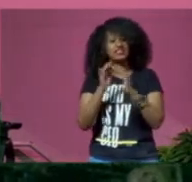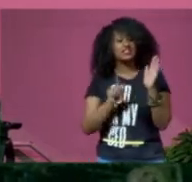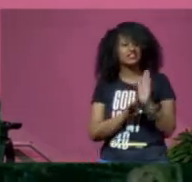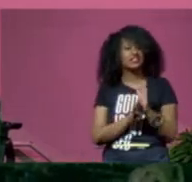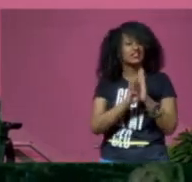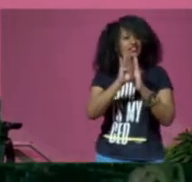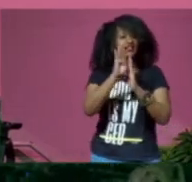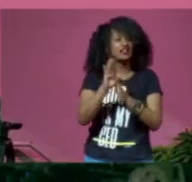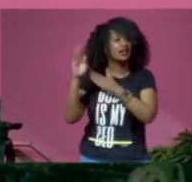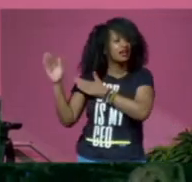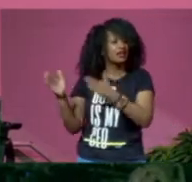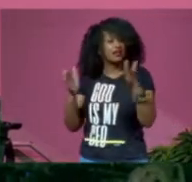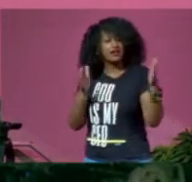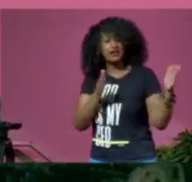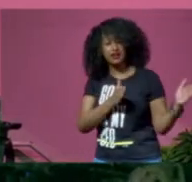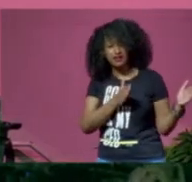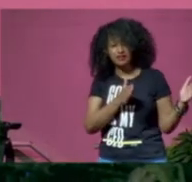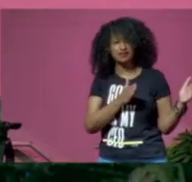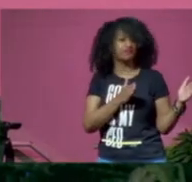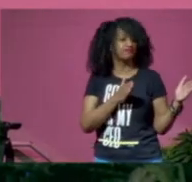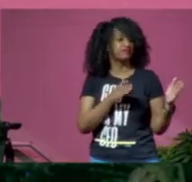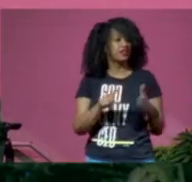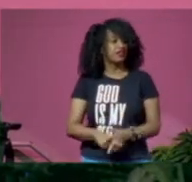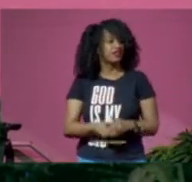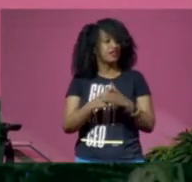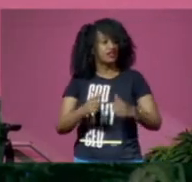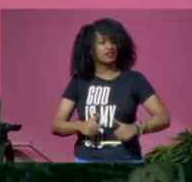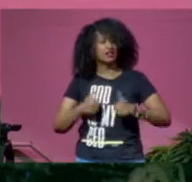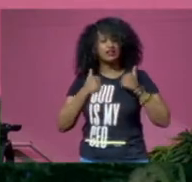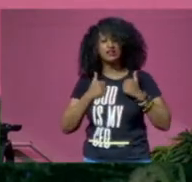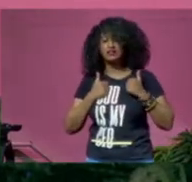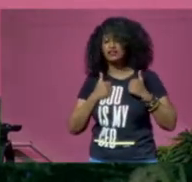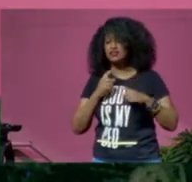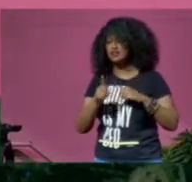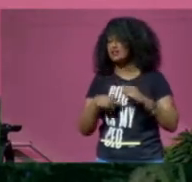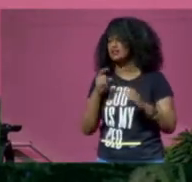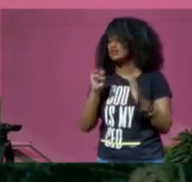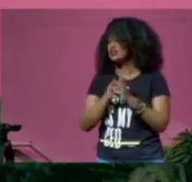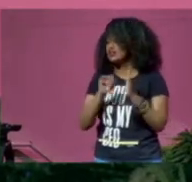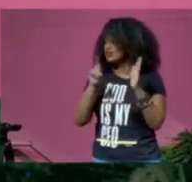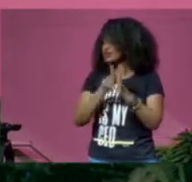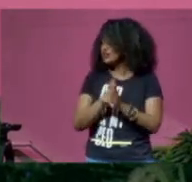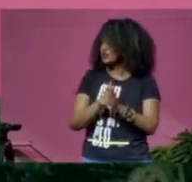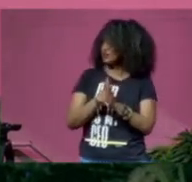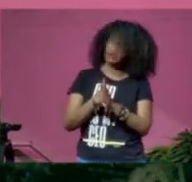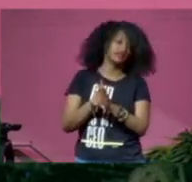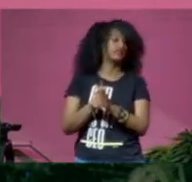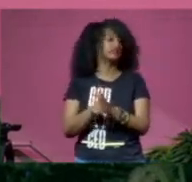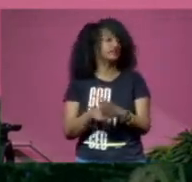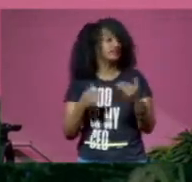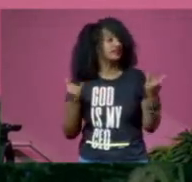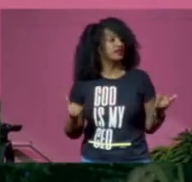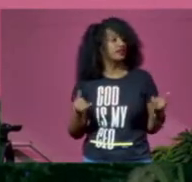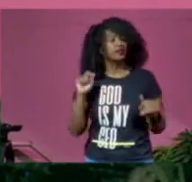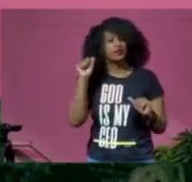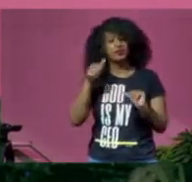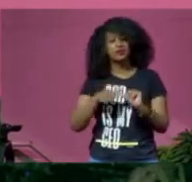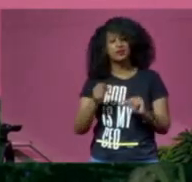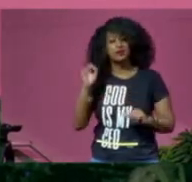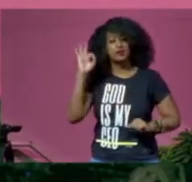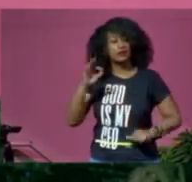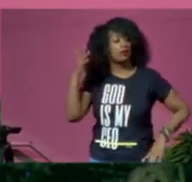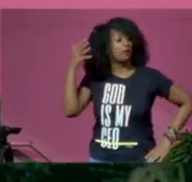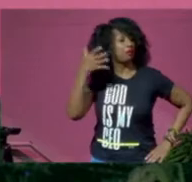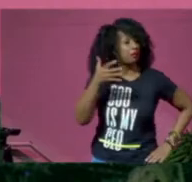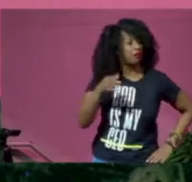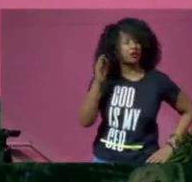and constructing a firm foundation of self-identity. What did Pastor Derek, what did my brother come and preach here last week? That